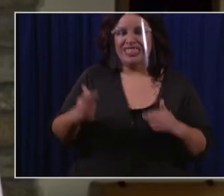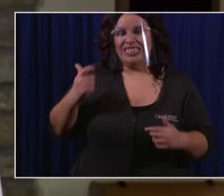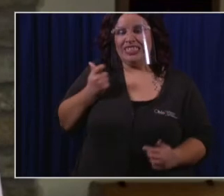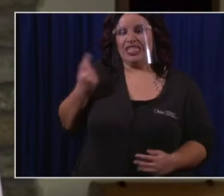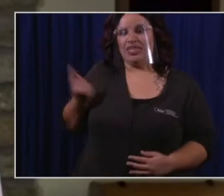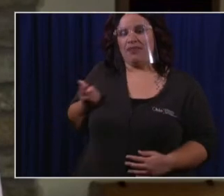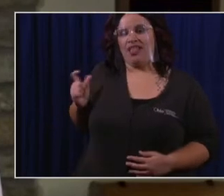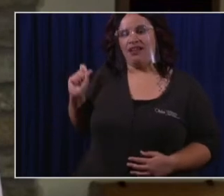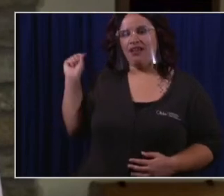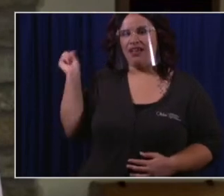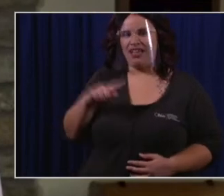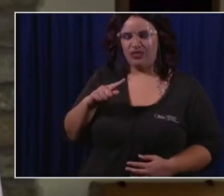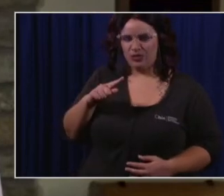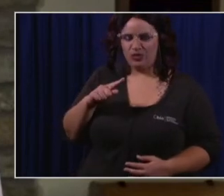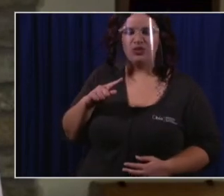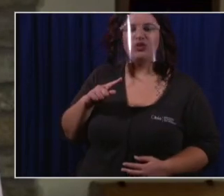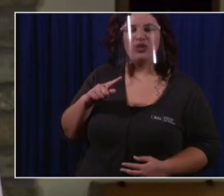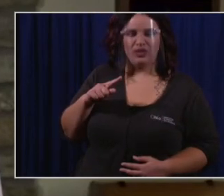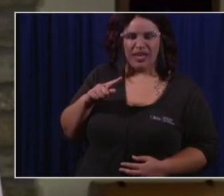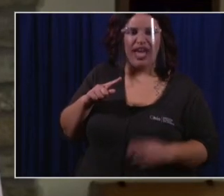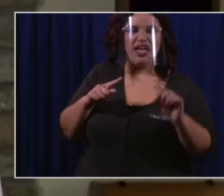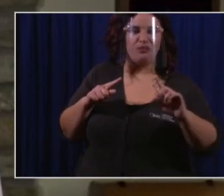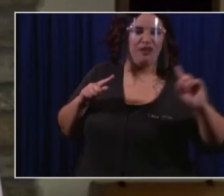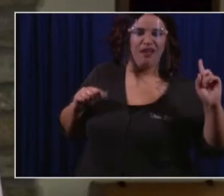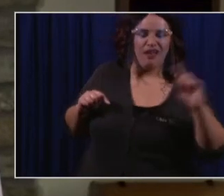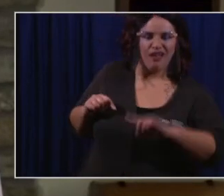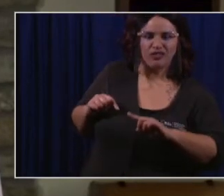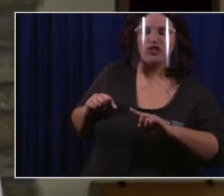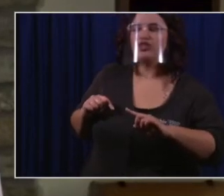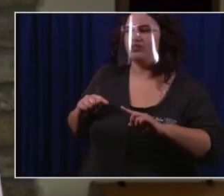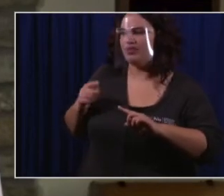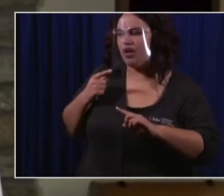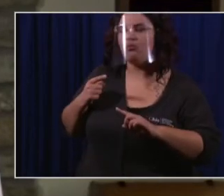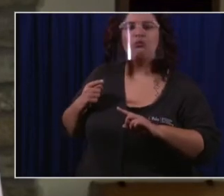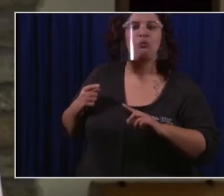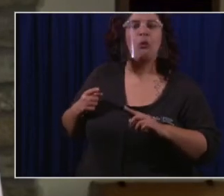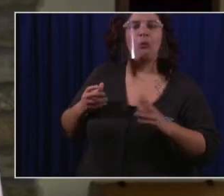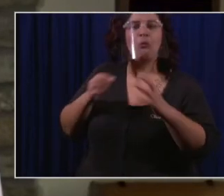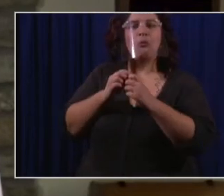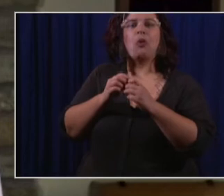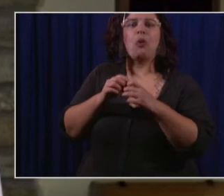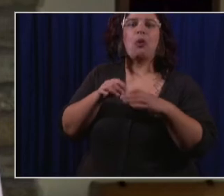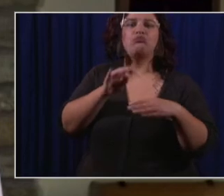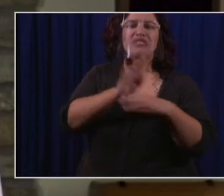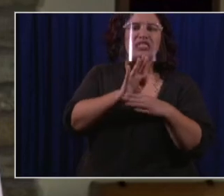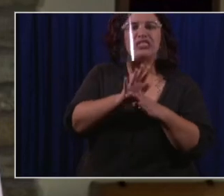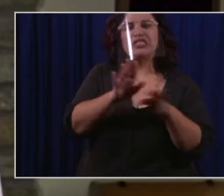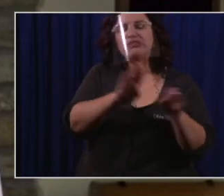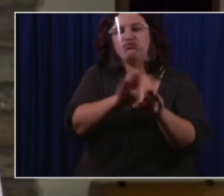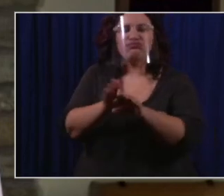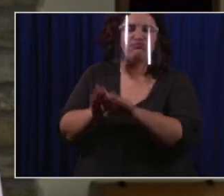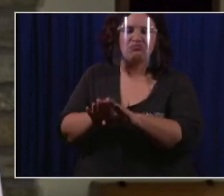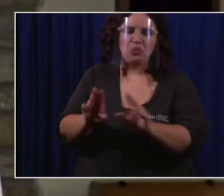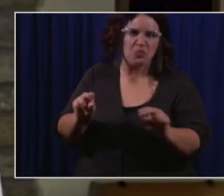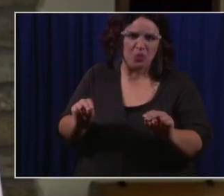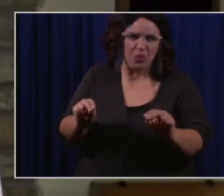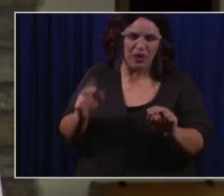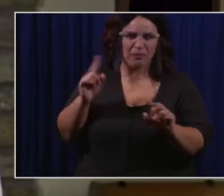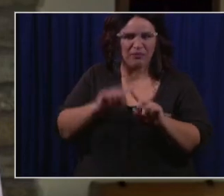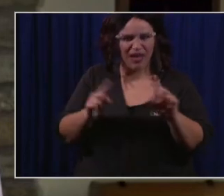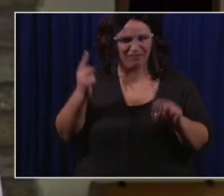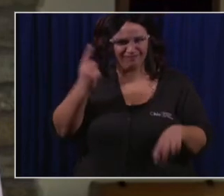from John, you talked about not shutting anything else down. But can we expect some sort of order